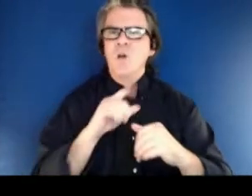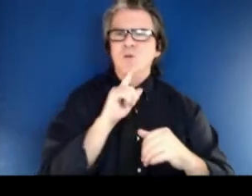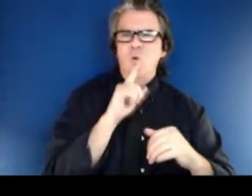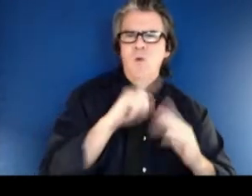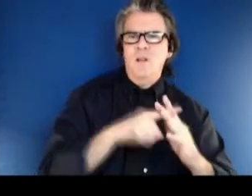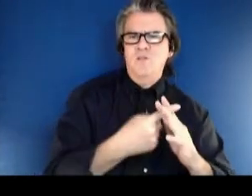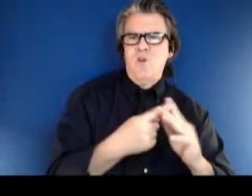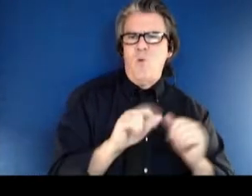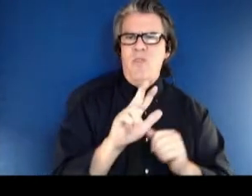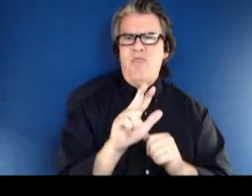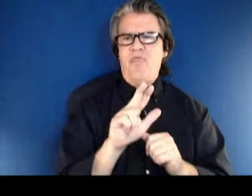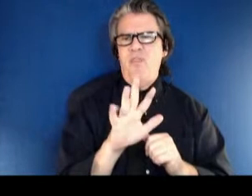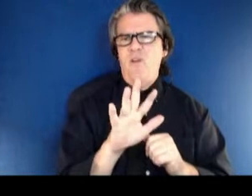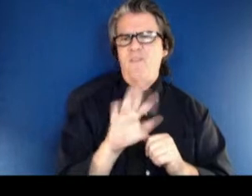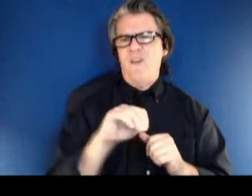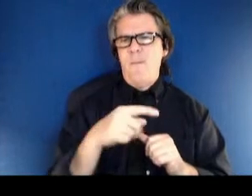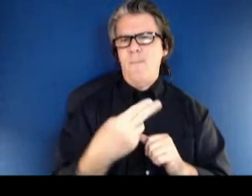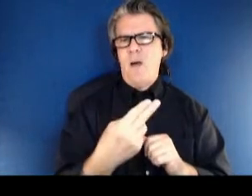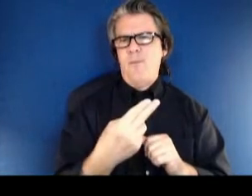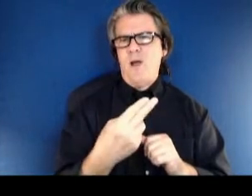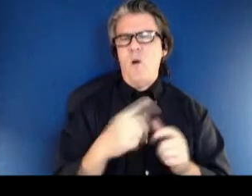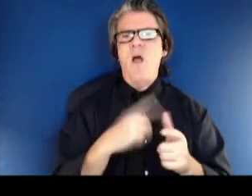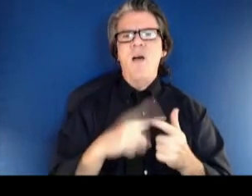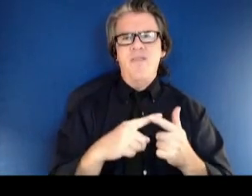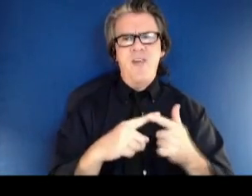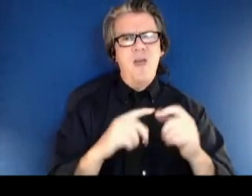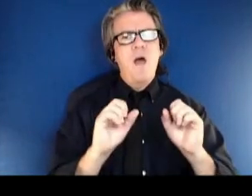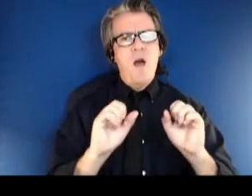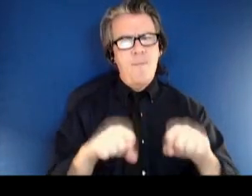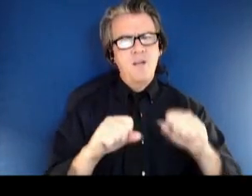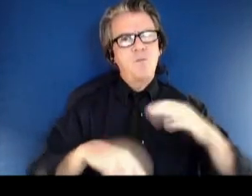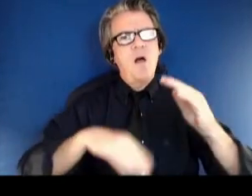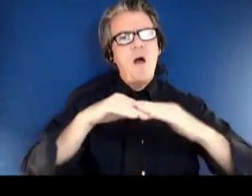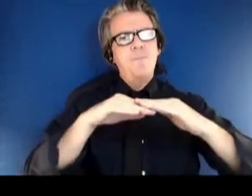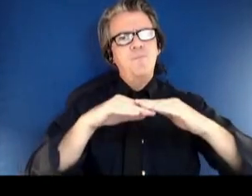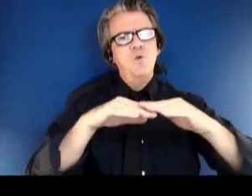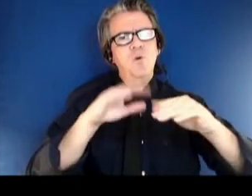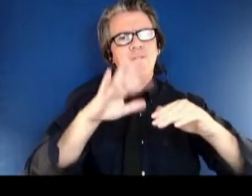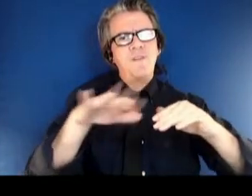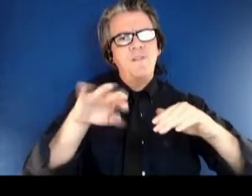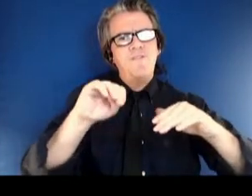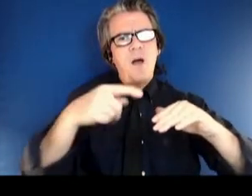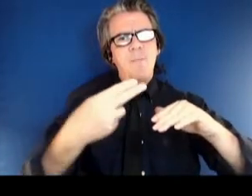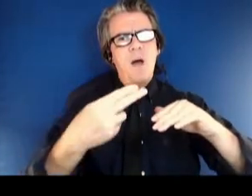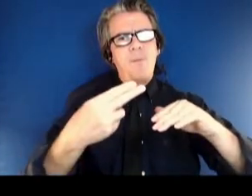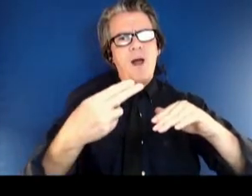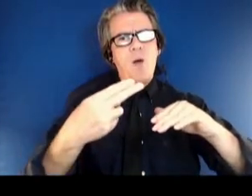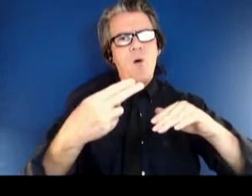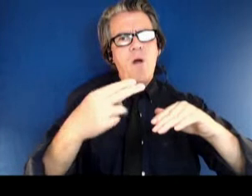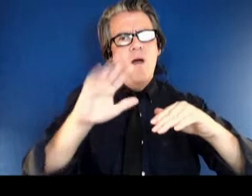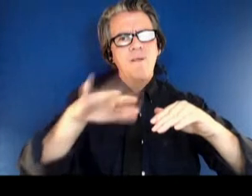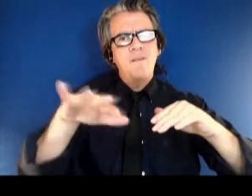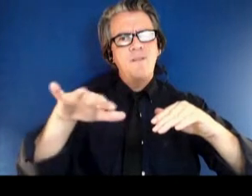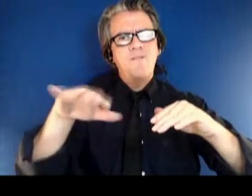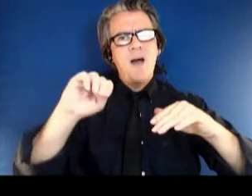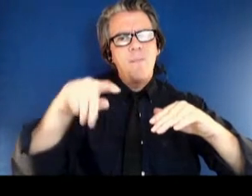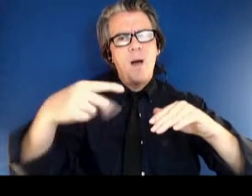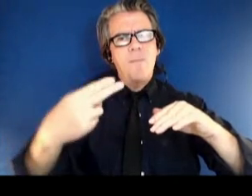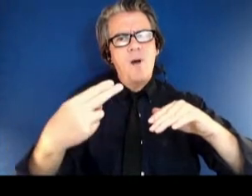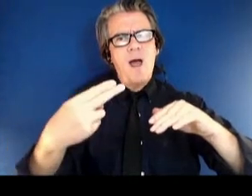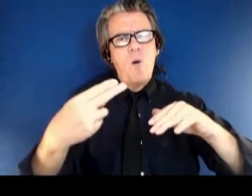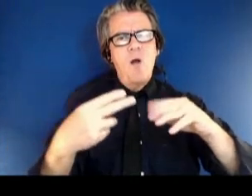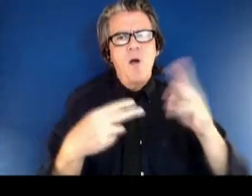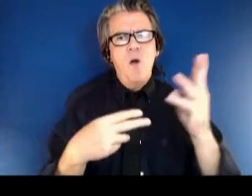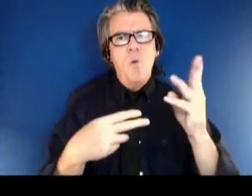miles per hour with widespread gusts, generally 35 to 45, with some peak gusts near 55 miles per